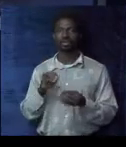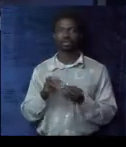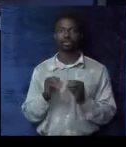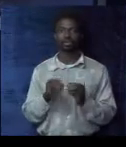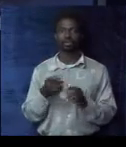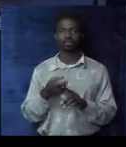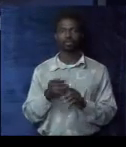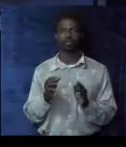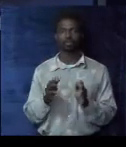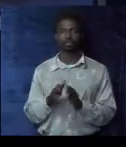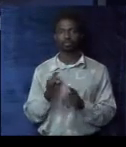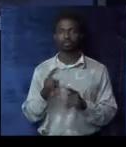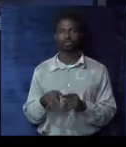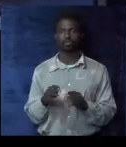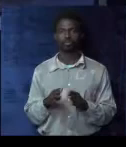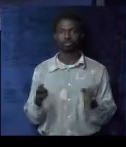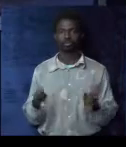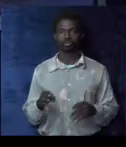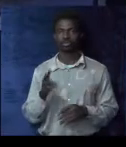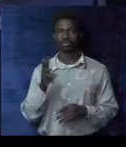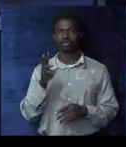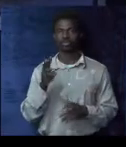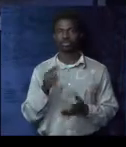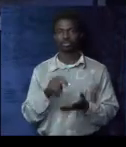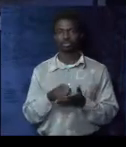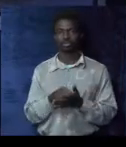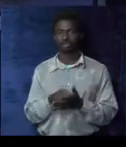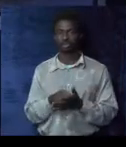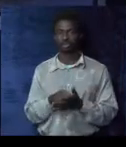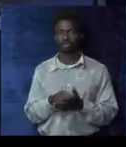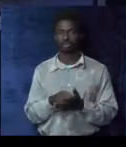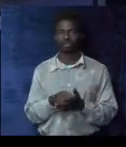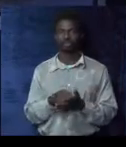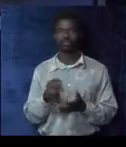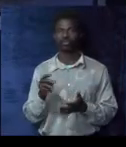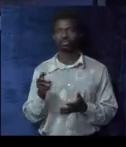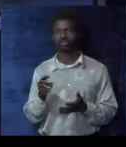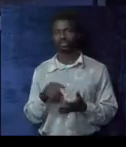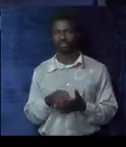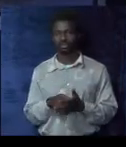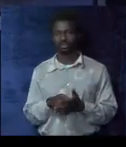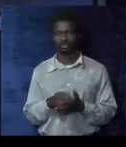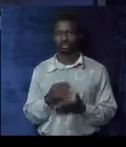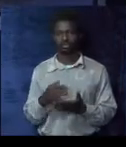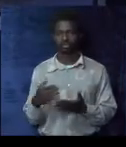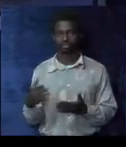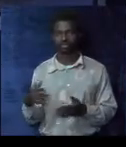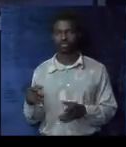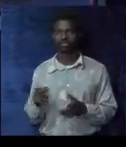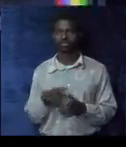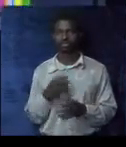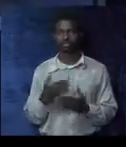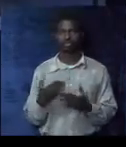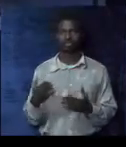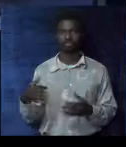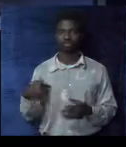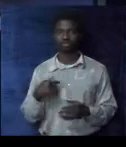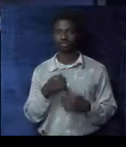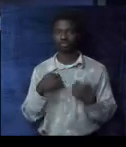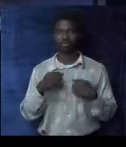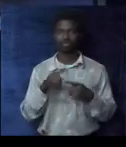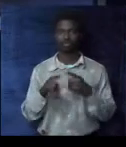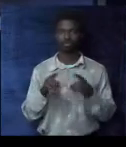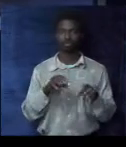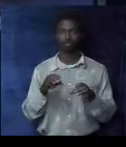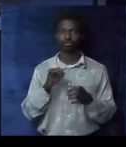smallest to the biggest, and these are really large numbers, 6 trillion, 6 trillion something, 6 trillion something. So the first thing we want to do is that